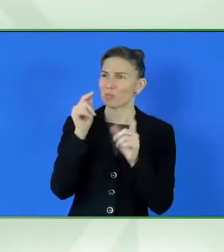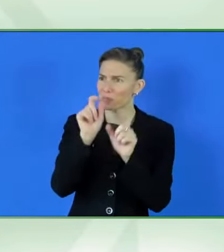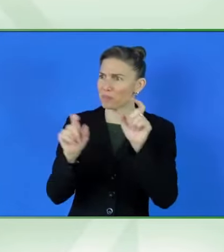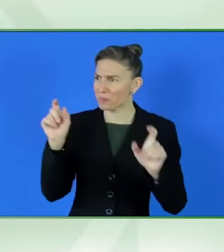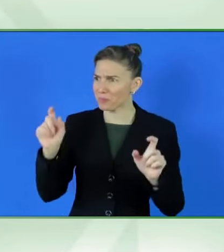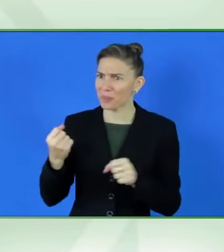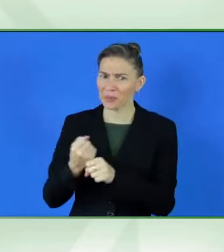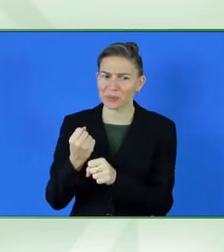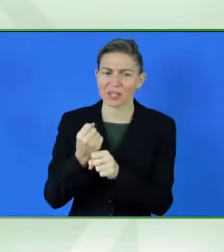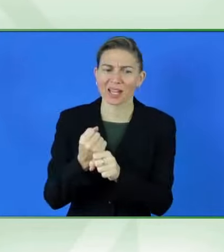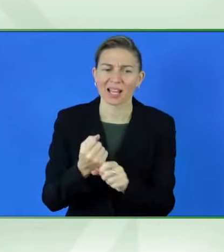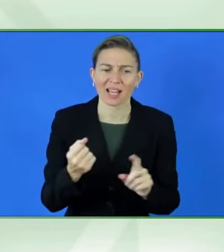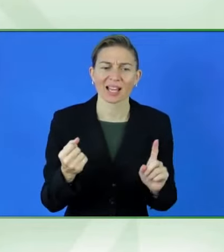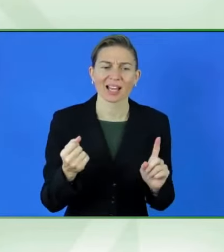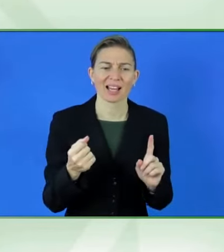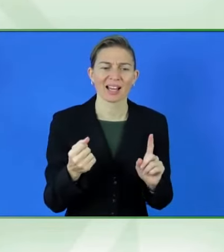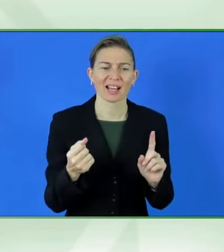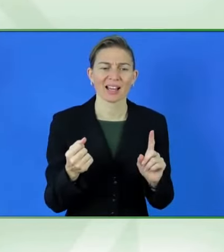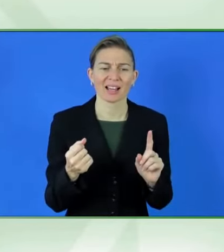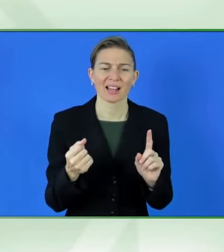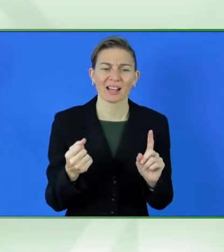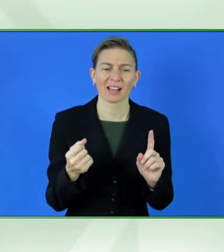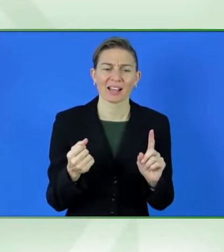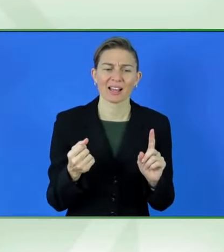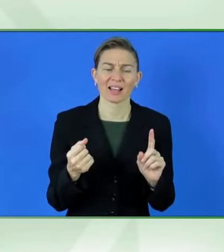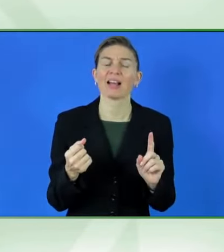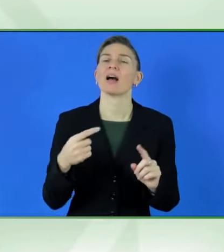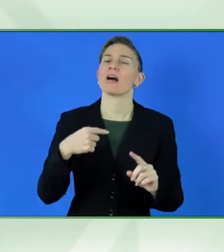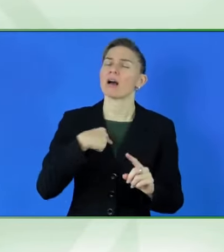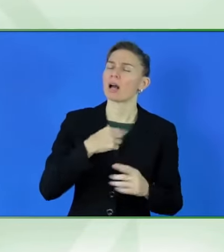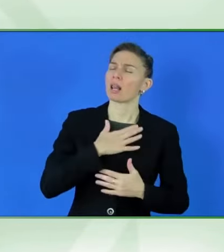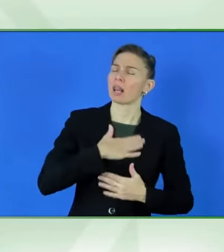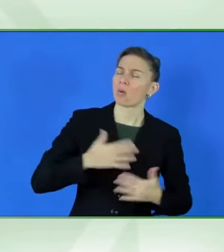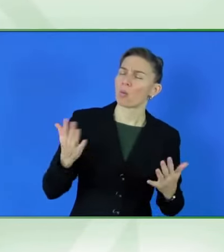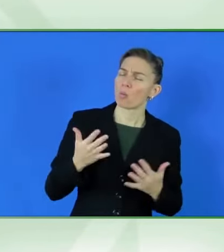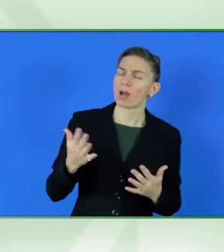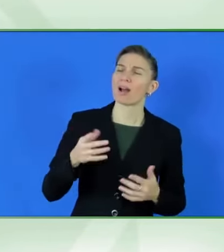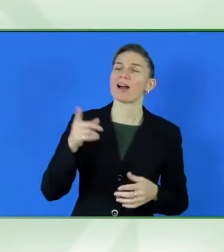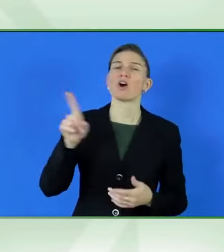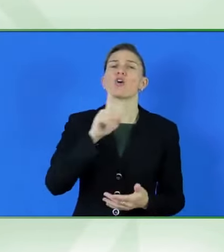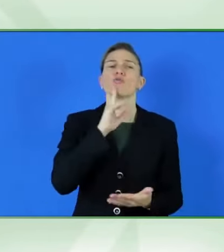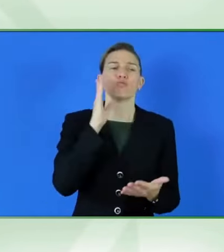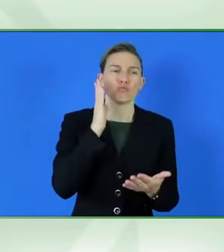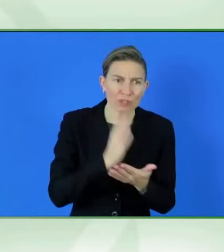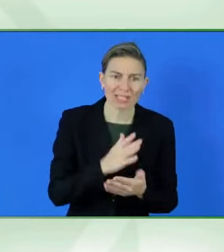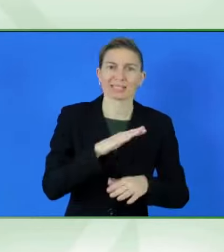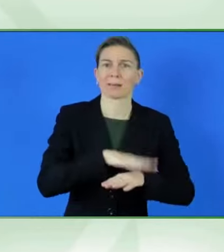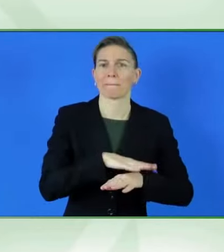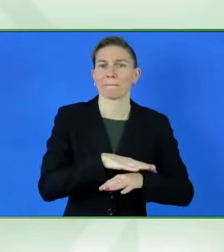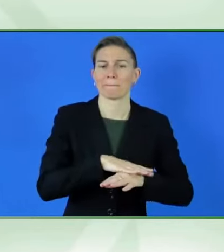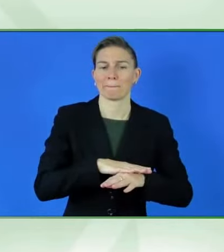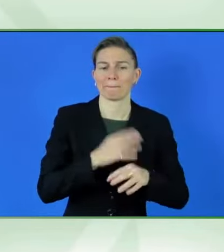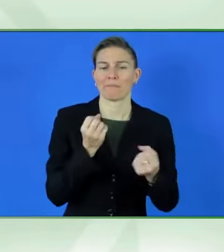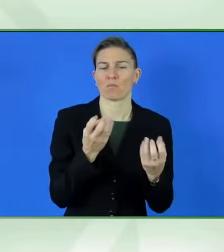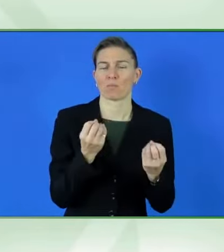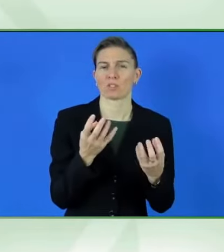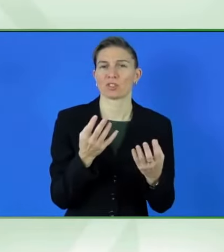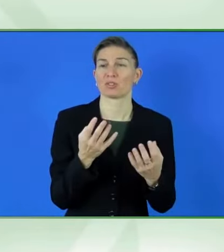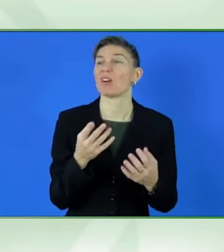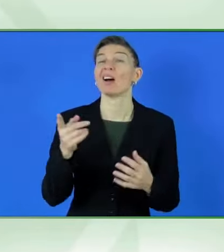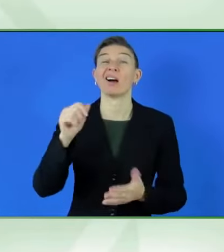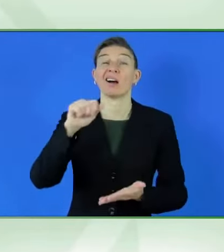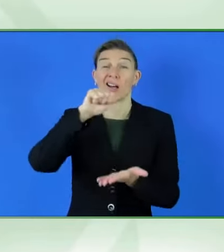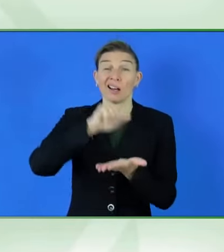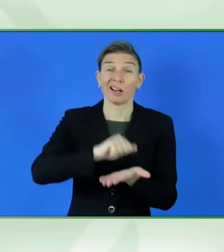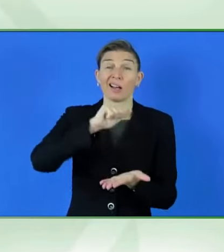you're trying to provide real-time information for passengers, because static information doesn't really give you what you need in the real